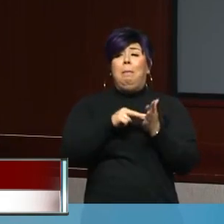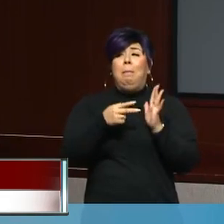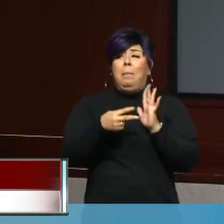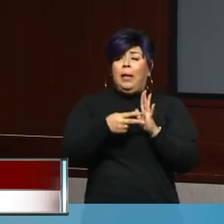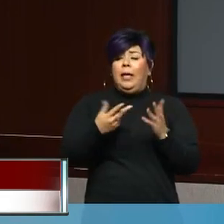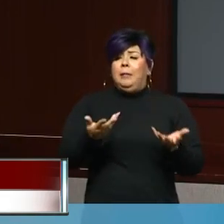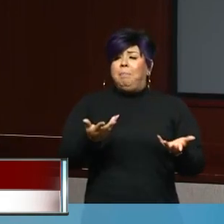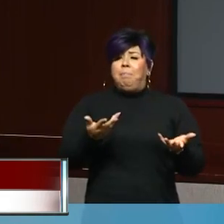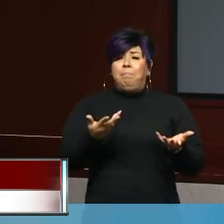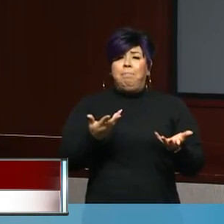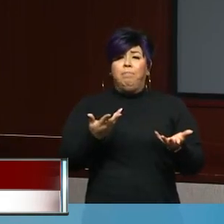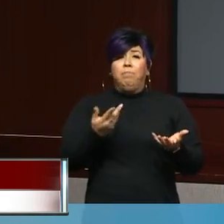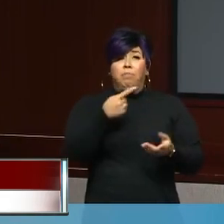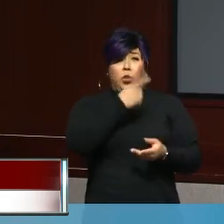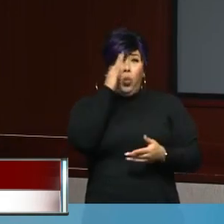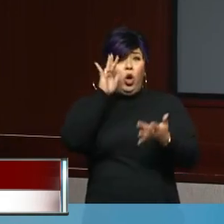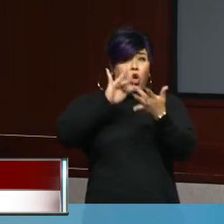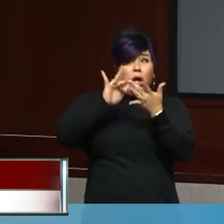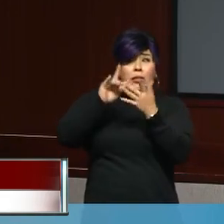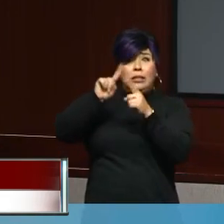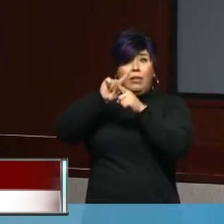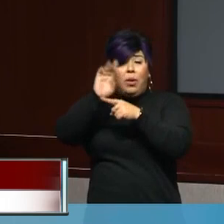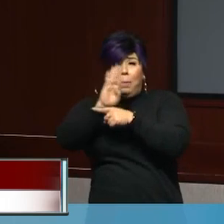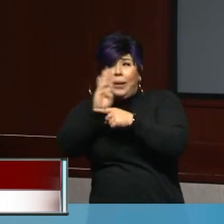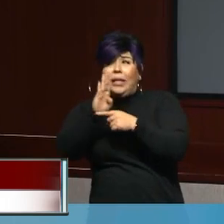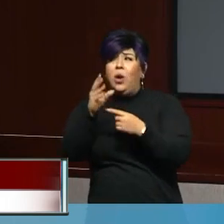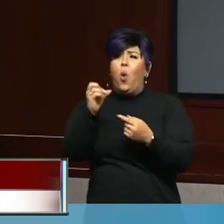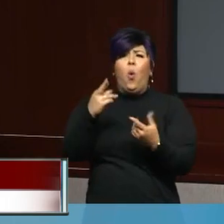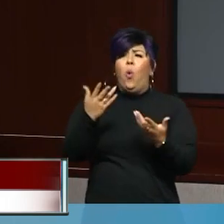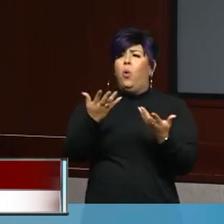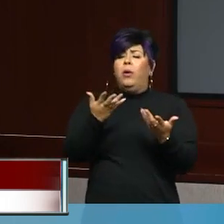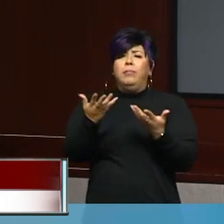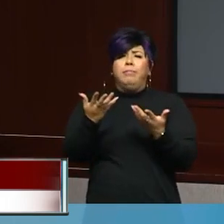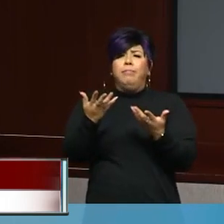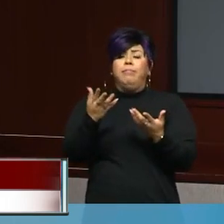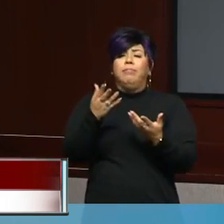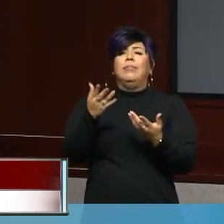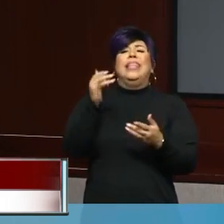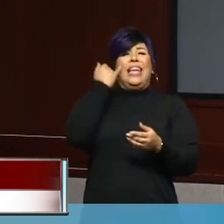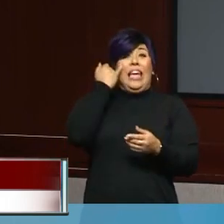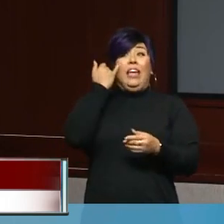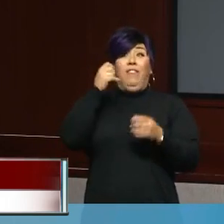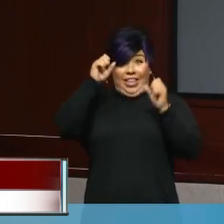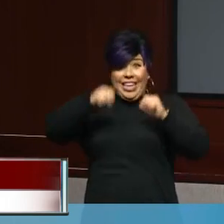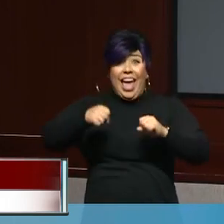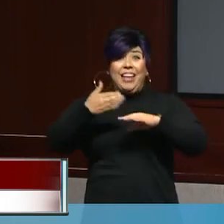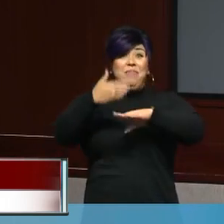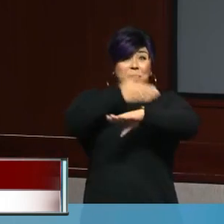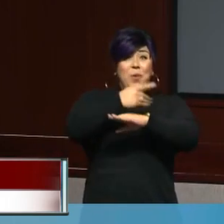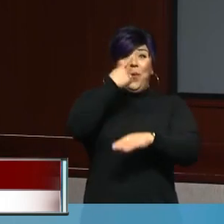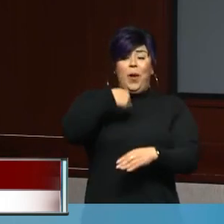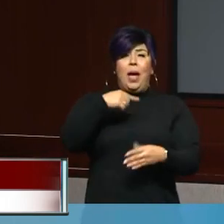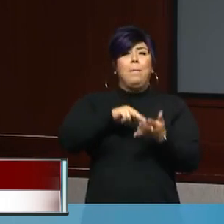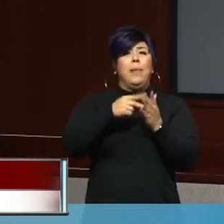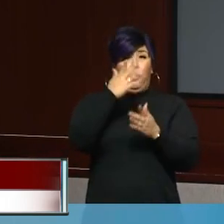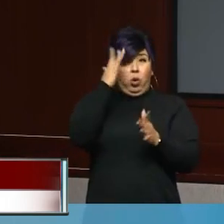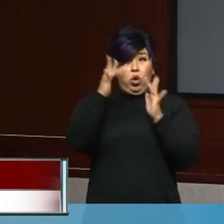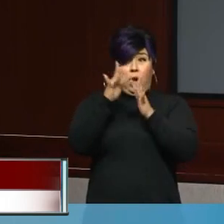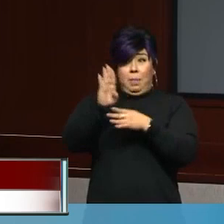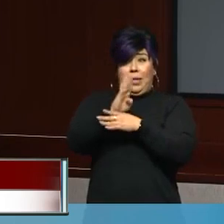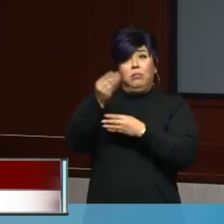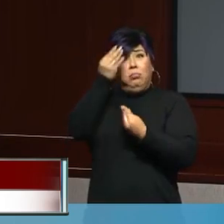and churches and things of that nature, saying, what exactly will they be able to do on Tuesday? And if so, what has the effort been like so